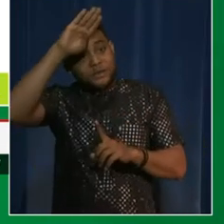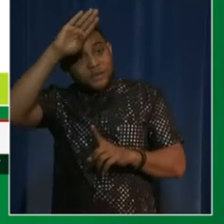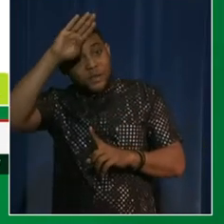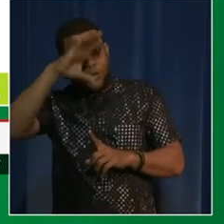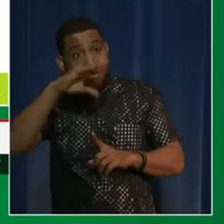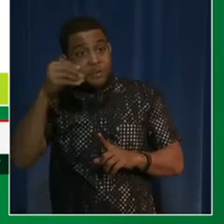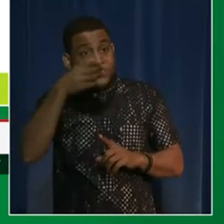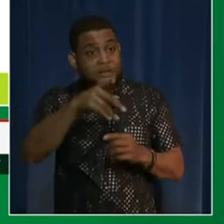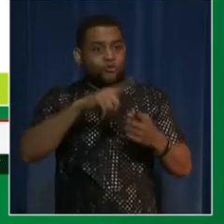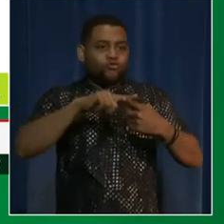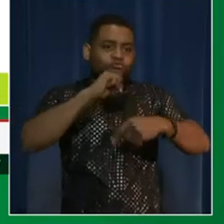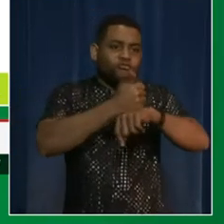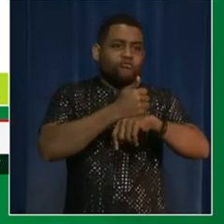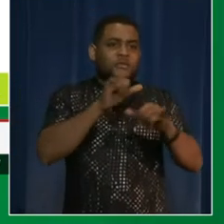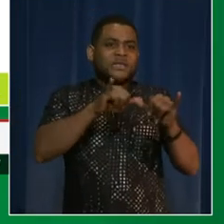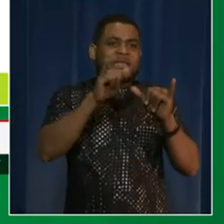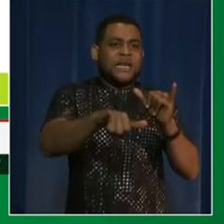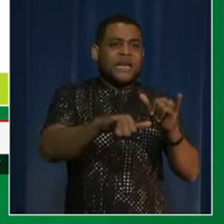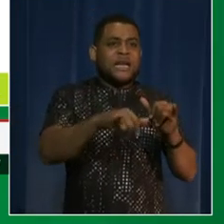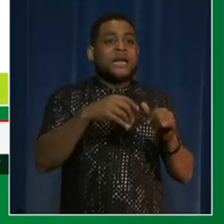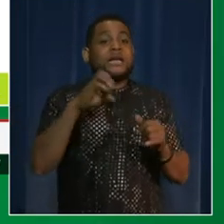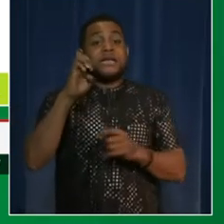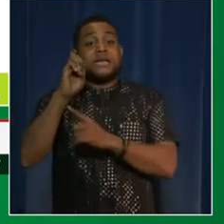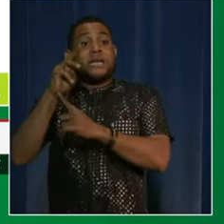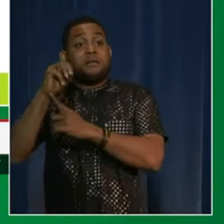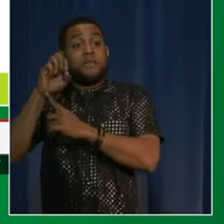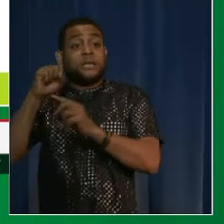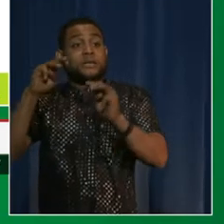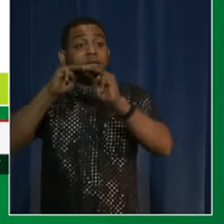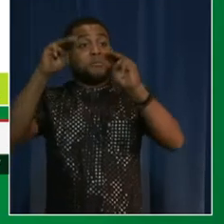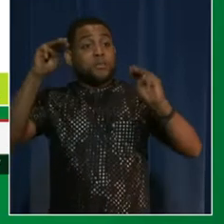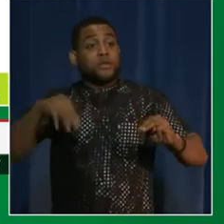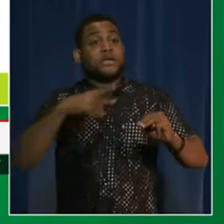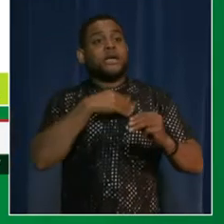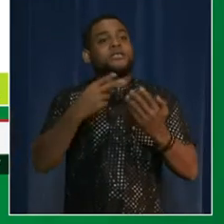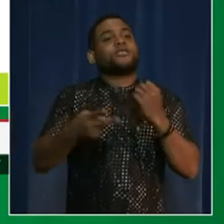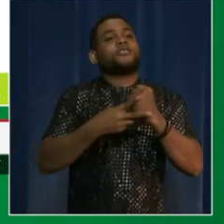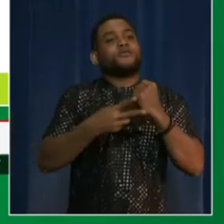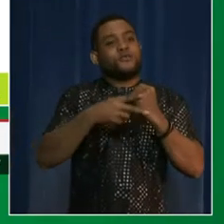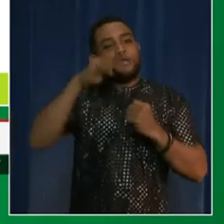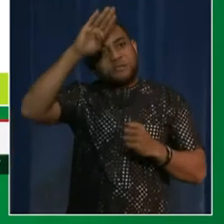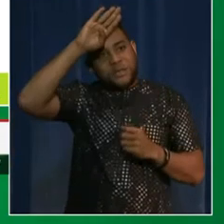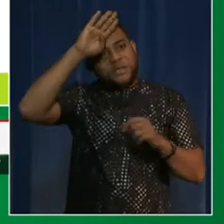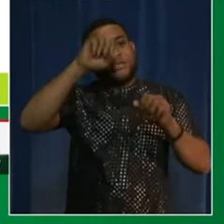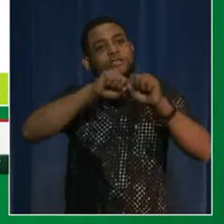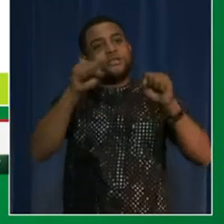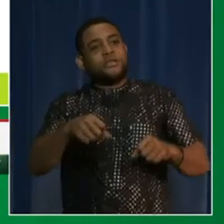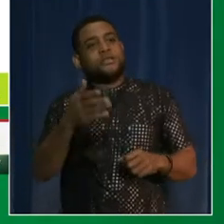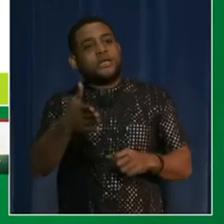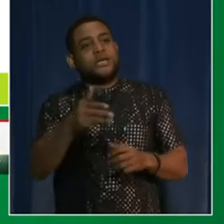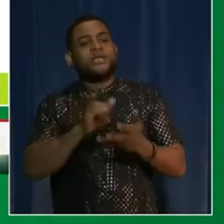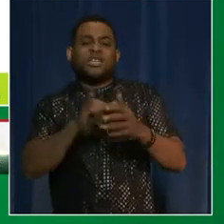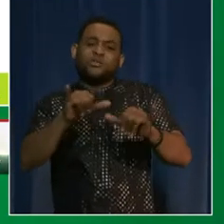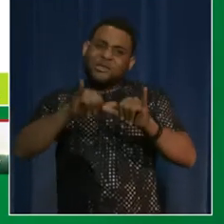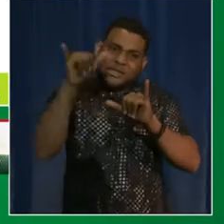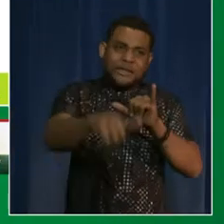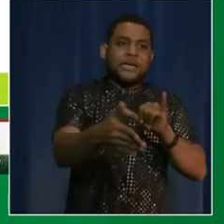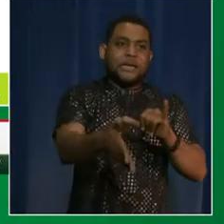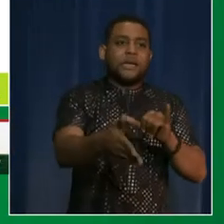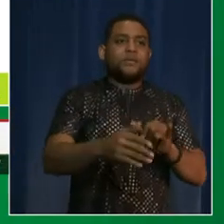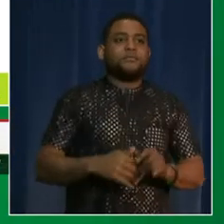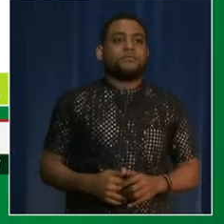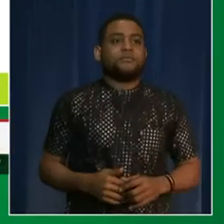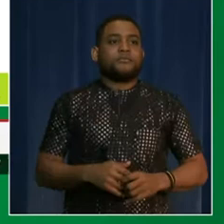FEMS Museum, and of course preserving the historic fire station. This RFP is scheduled to be released this summer.